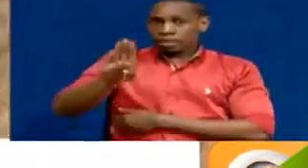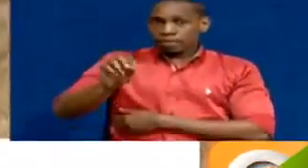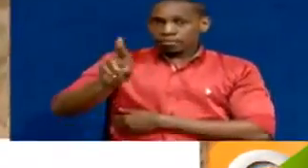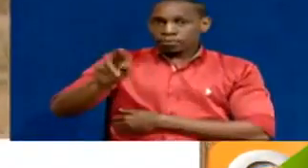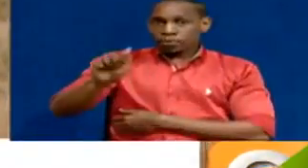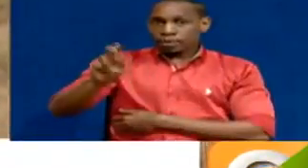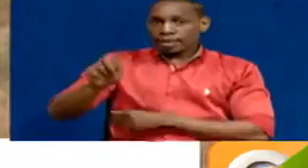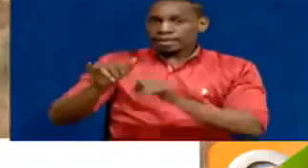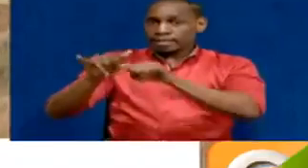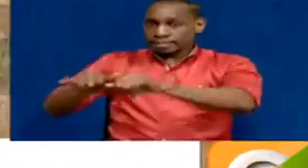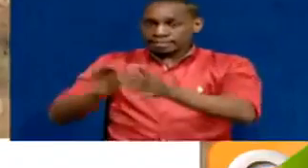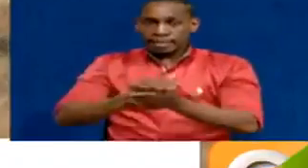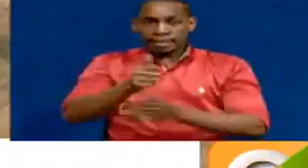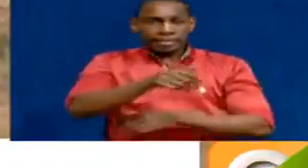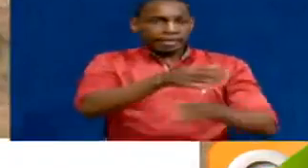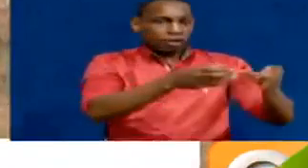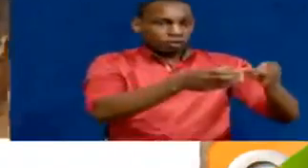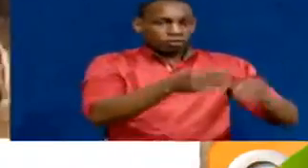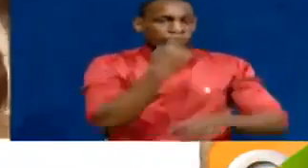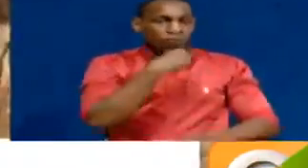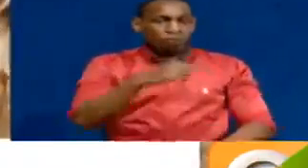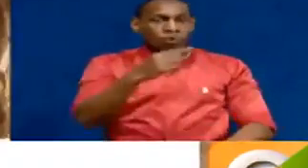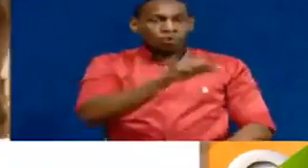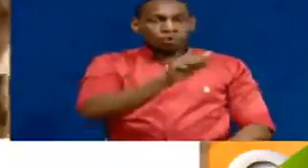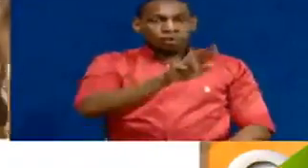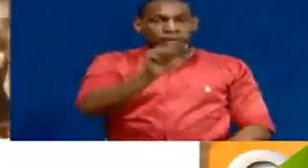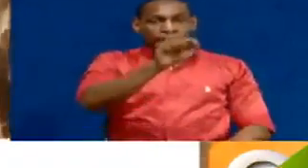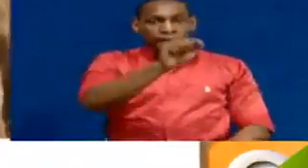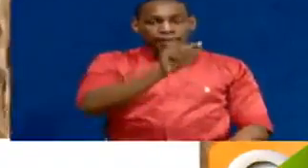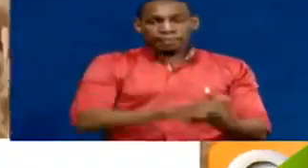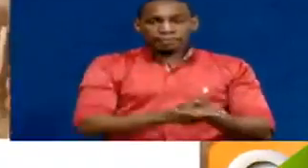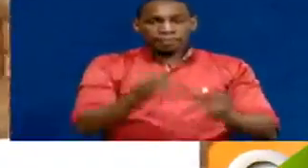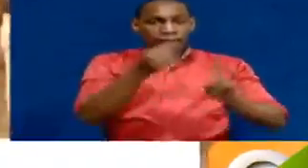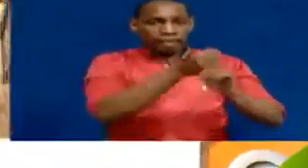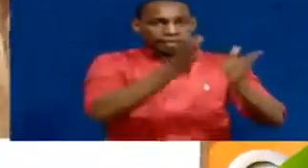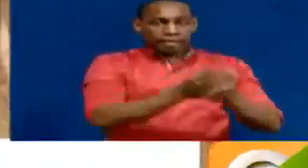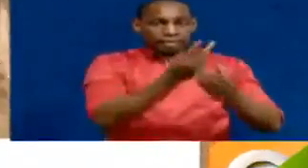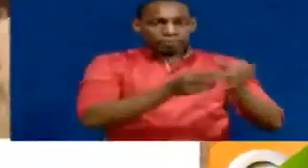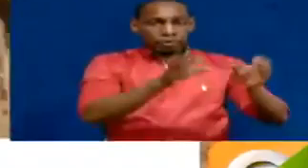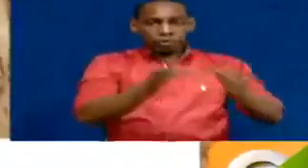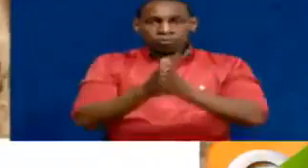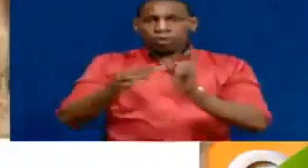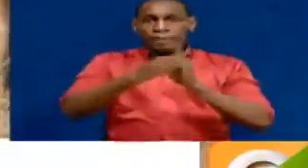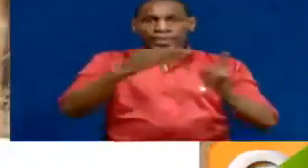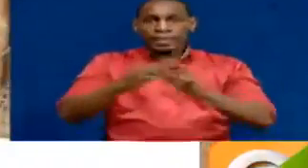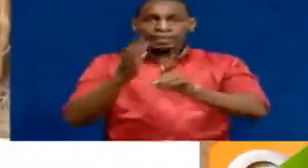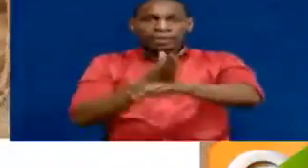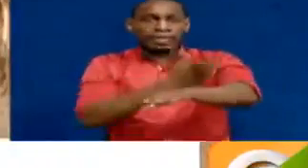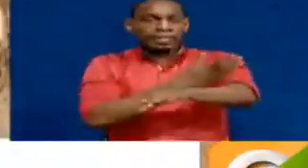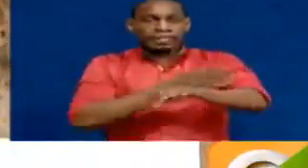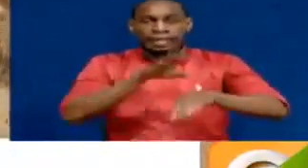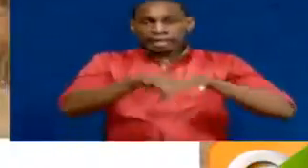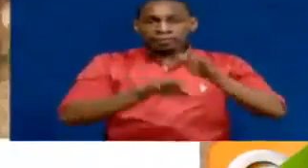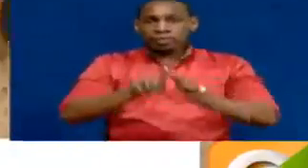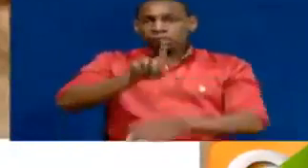Boranas reside, and the other side is occupied by the Gabras. Attackers from both sides have killed, maimed, and stolen